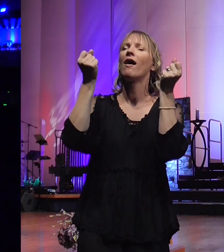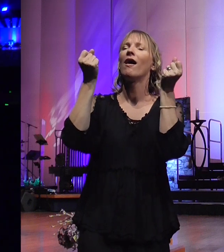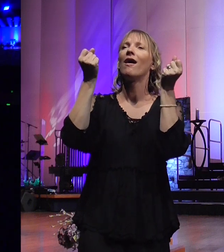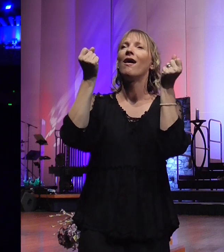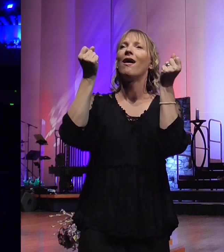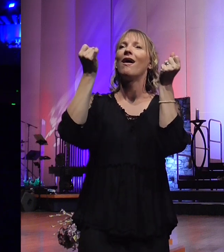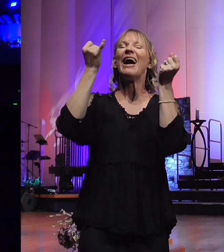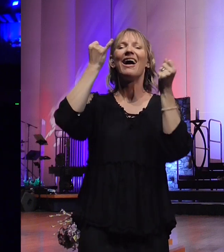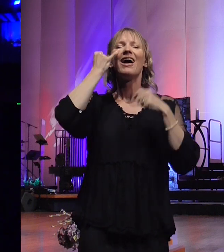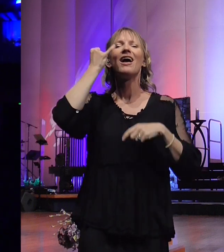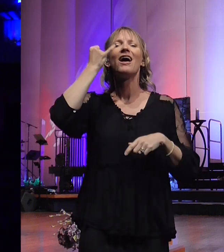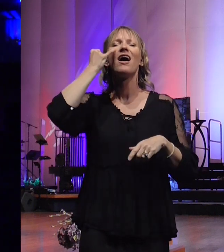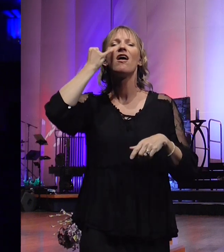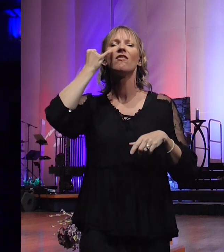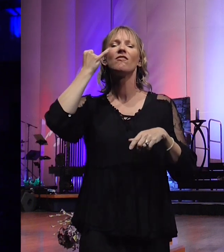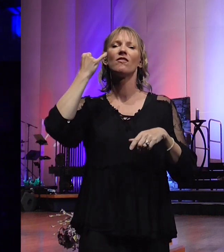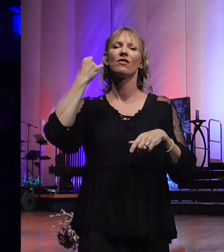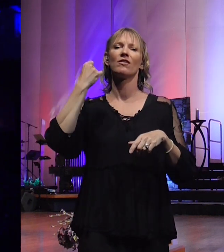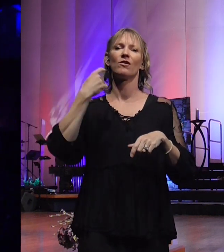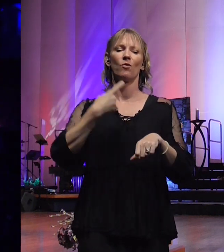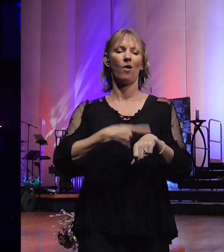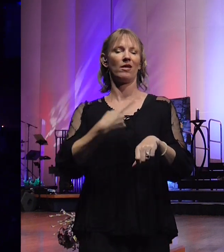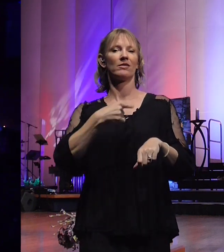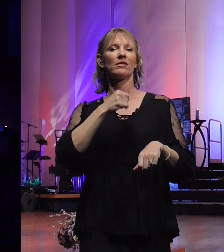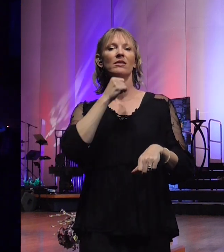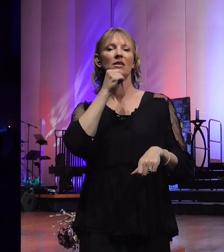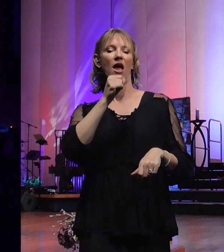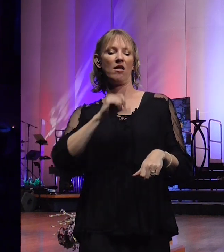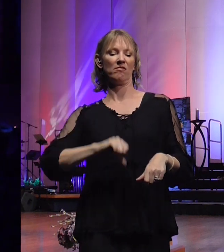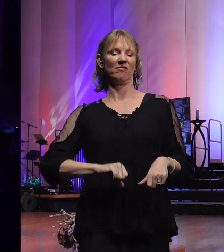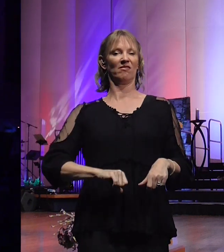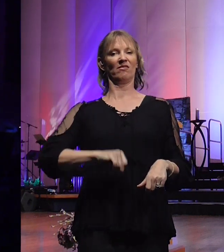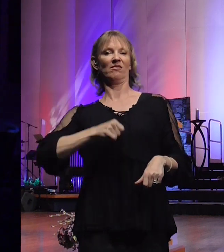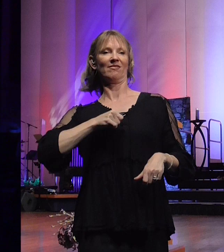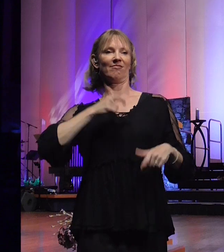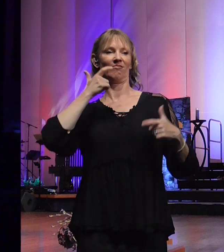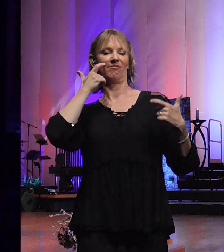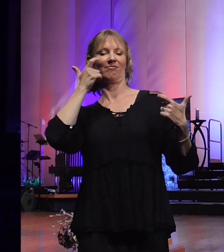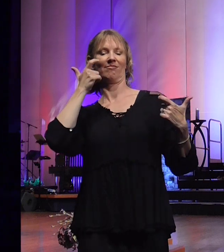If for once I'm not so very proud,